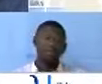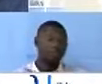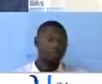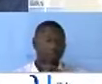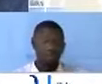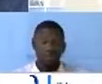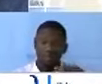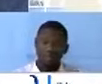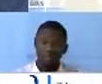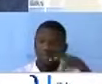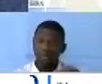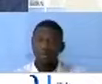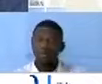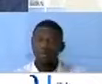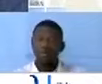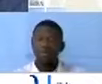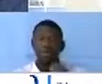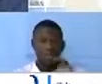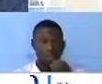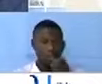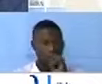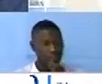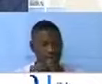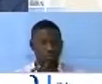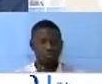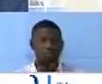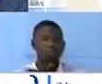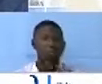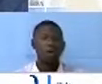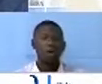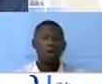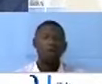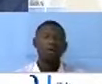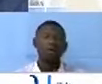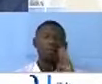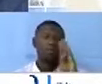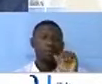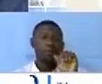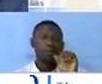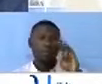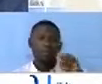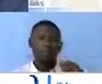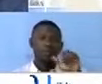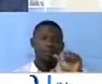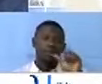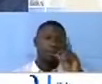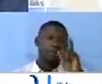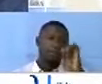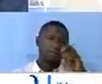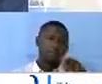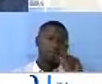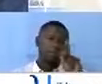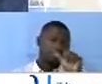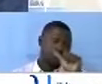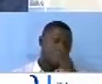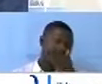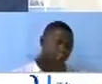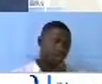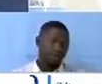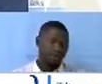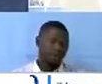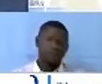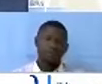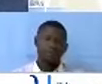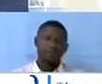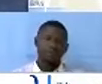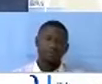Yeah. That is how legendary it had become. Nga buga wax na munu lo xamne Bamba Dinka mu